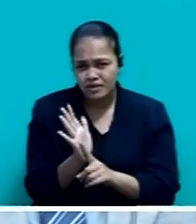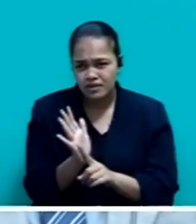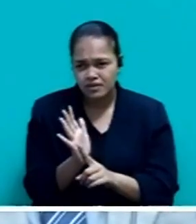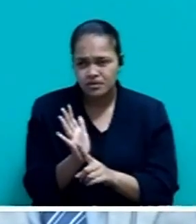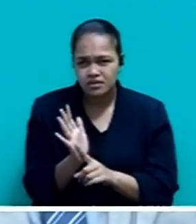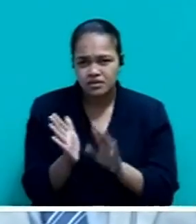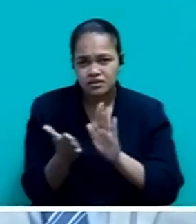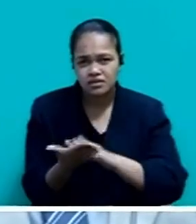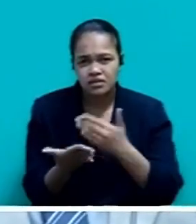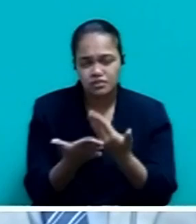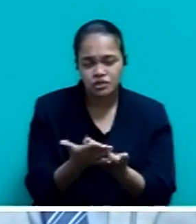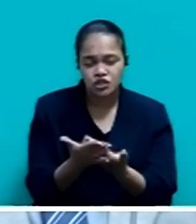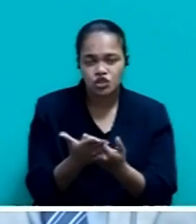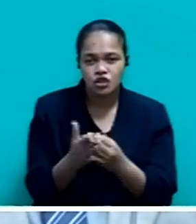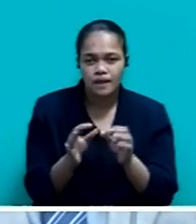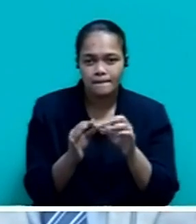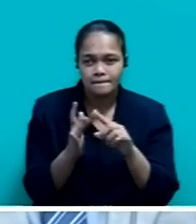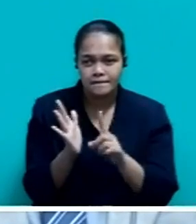Interpretation